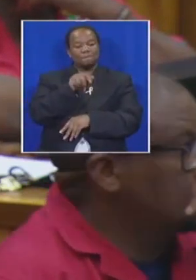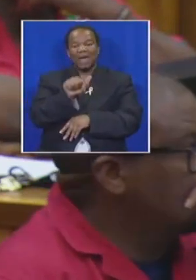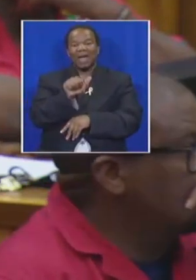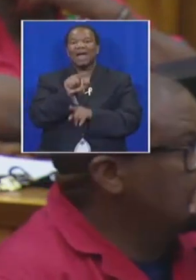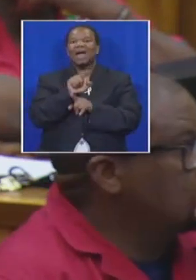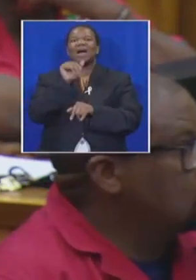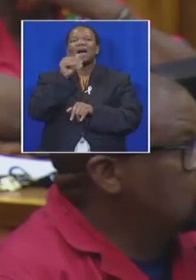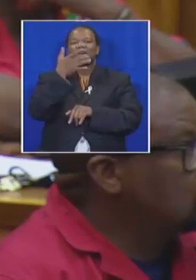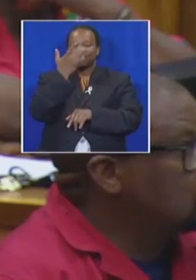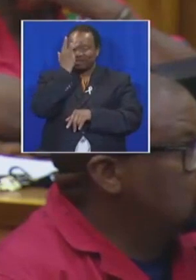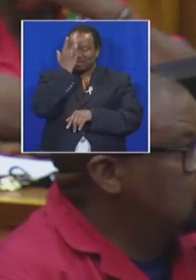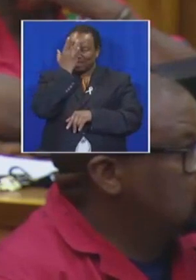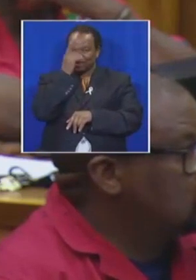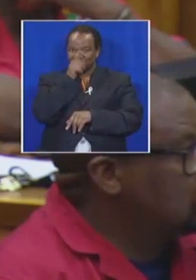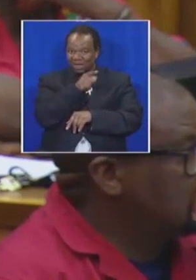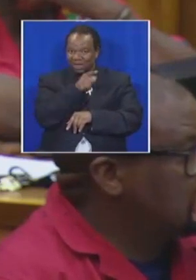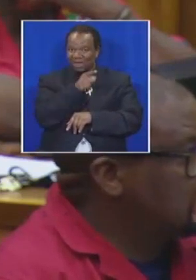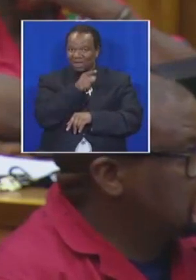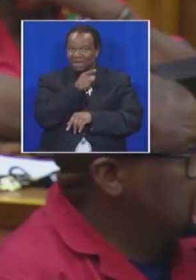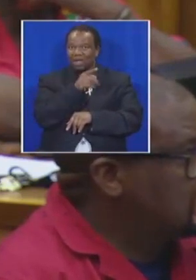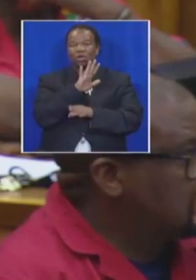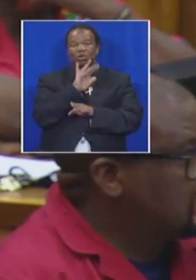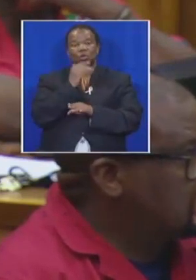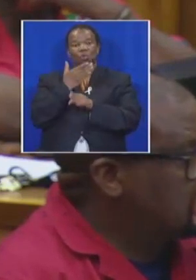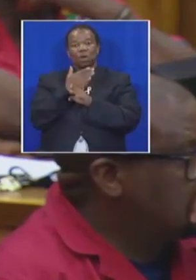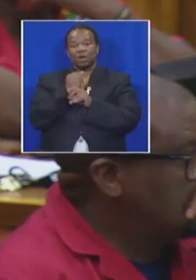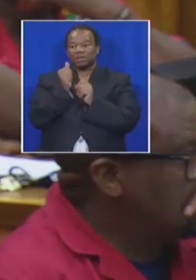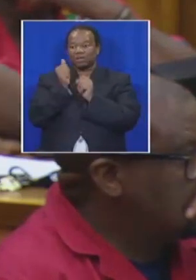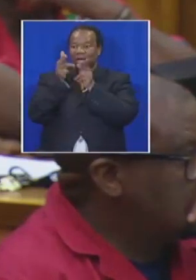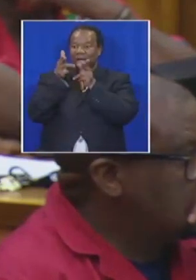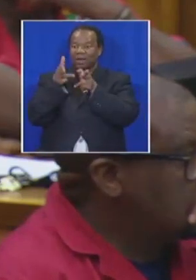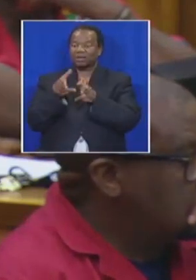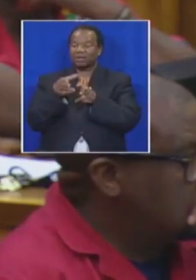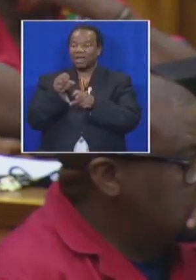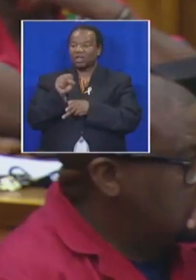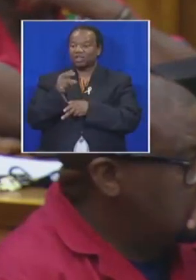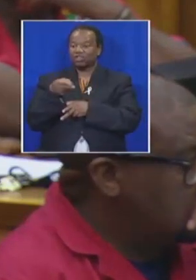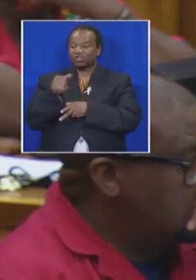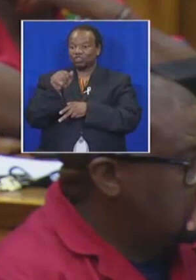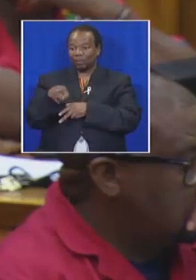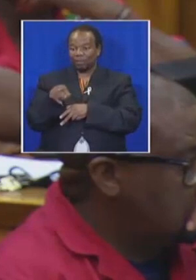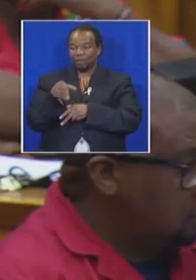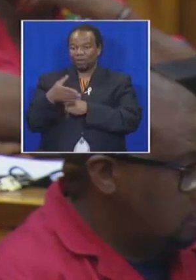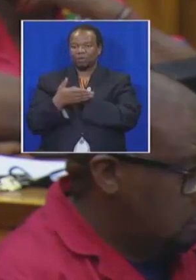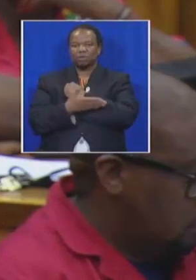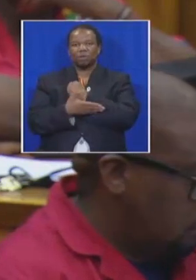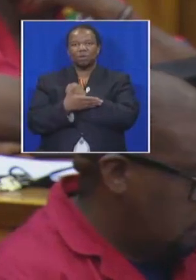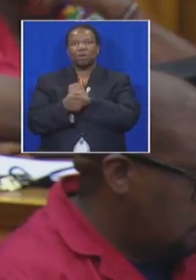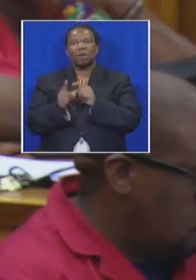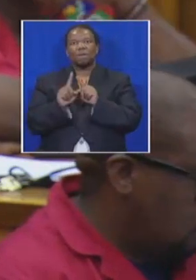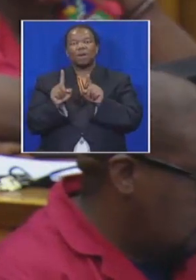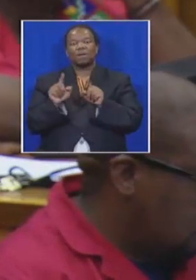India, disguised in a web of directorship in South African companies. Immediately you announced the 1 trillion